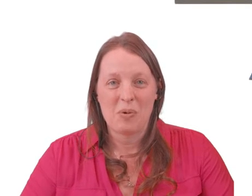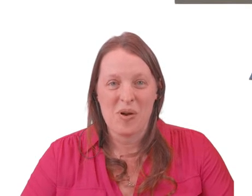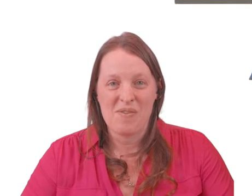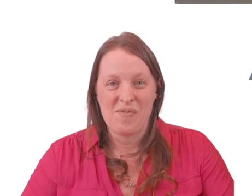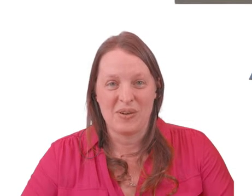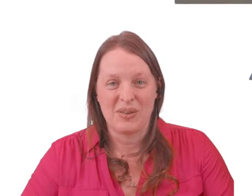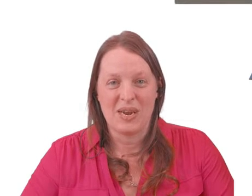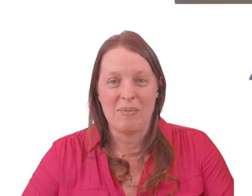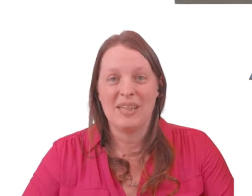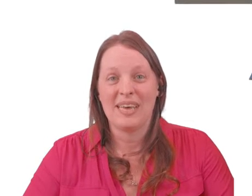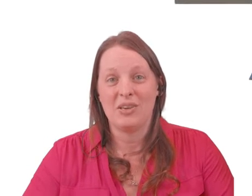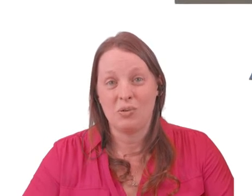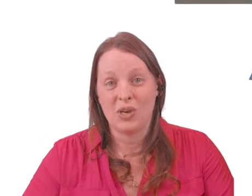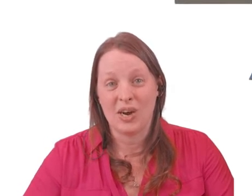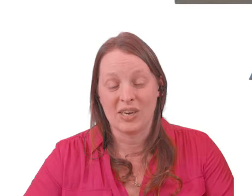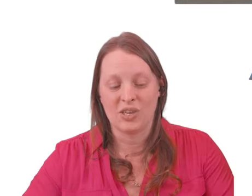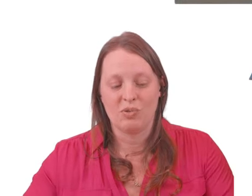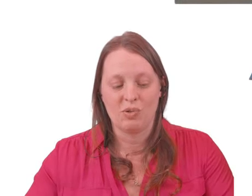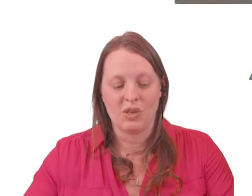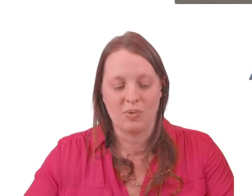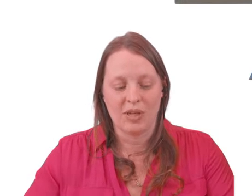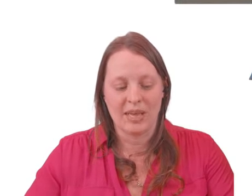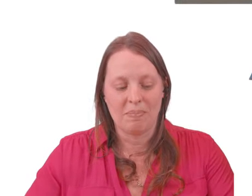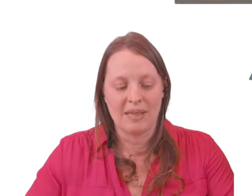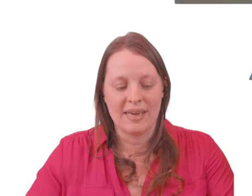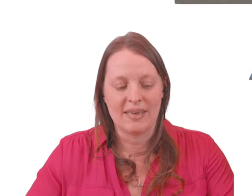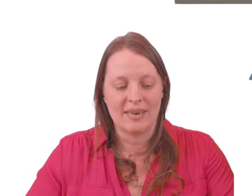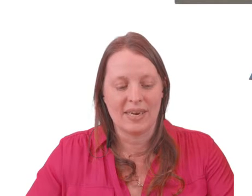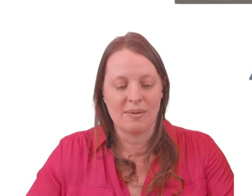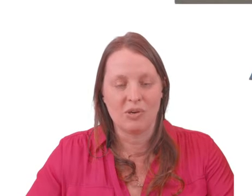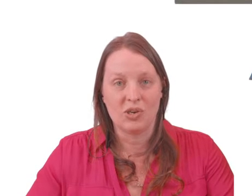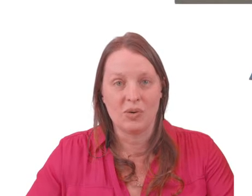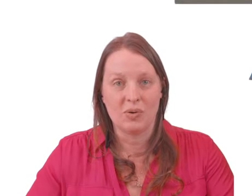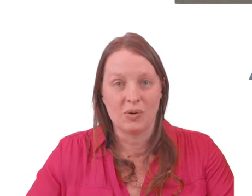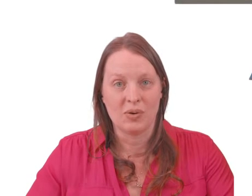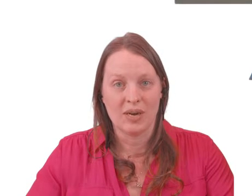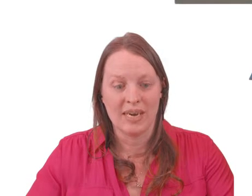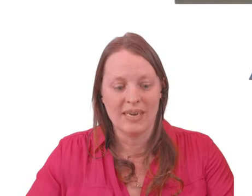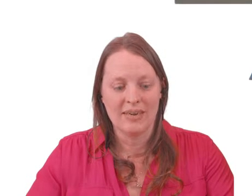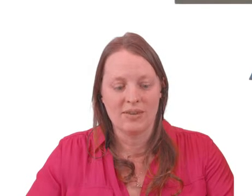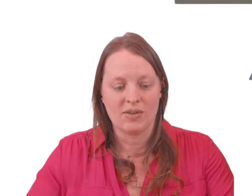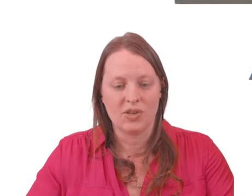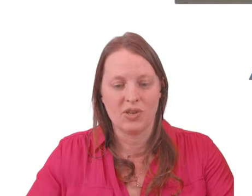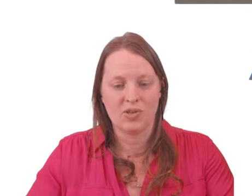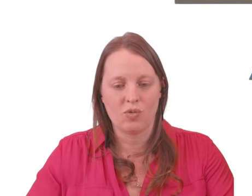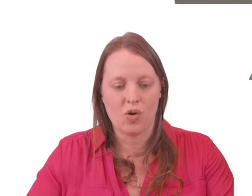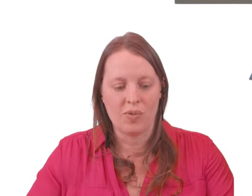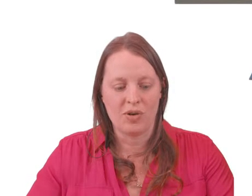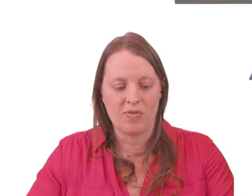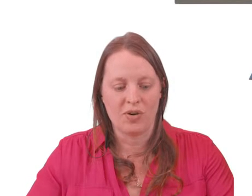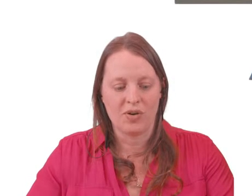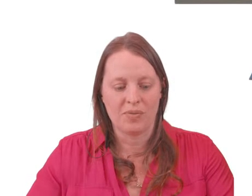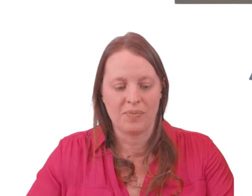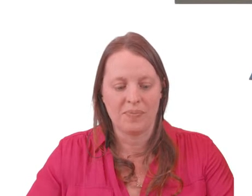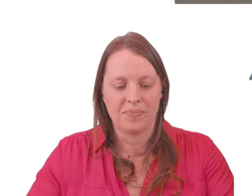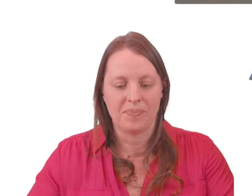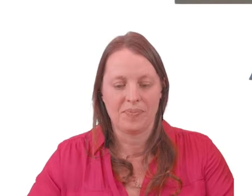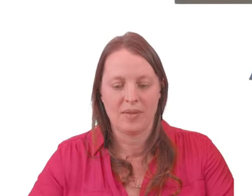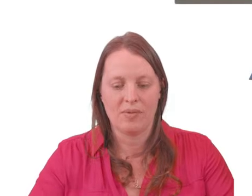simulation number 1 first, and I'm going to let you talk us through this while I play it a time or two, okay? So this is the roll